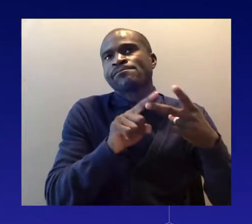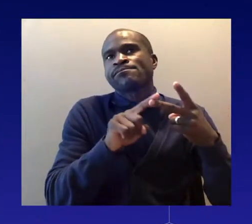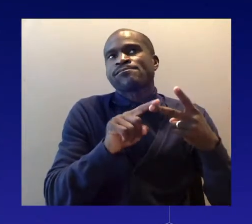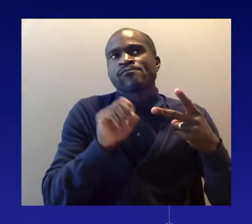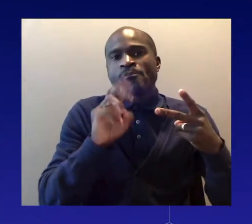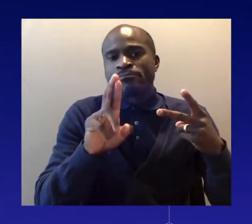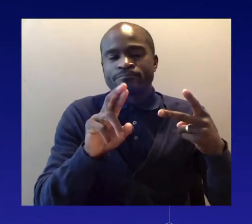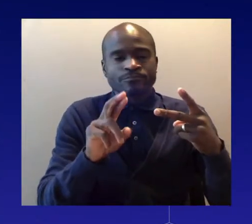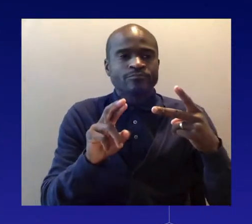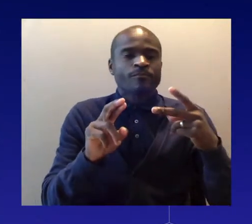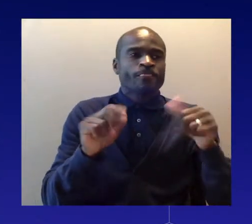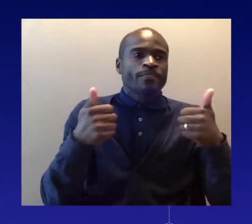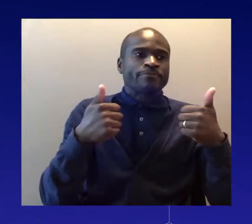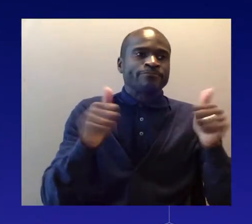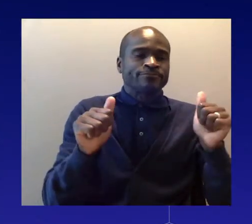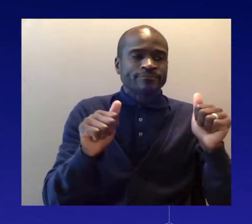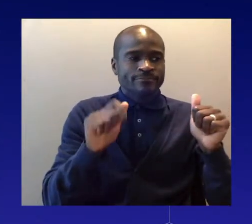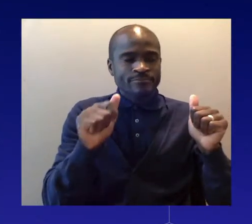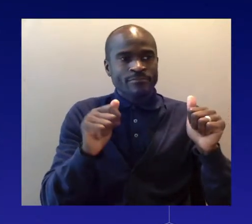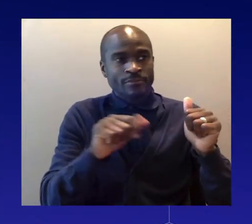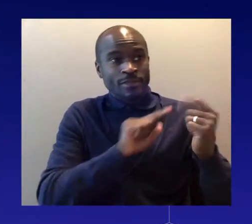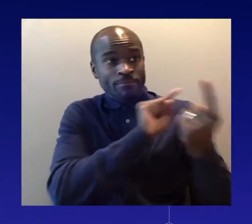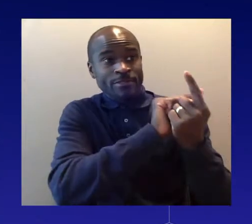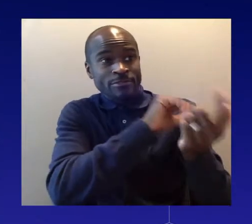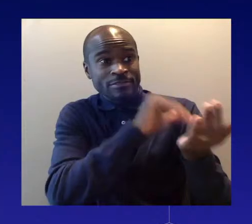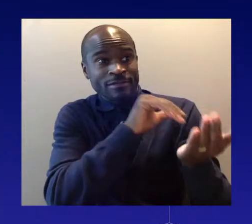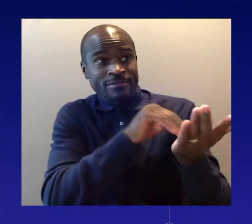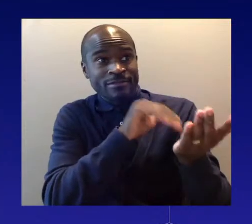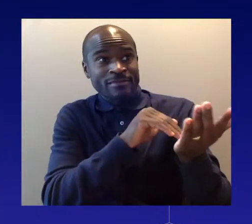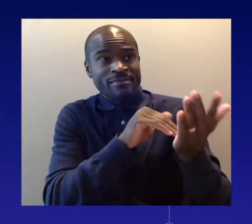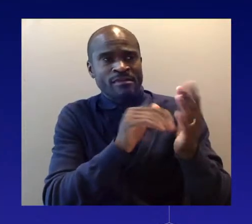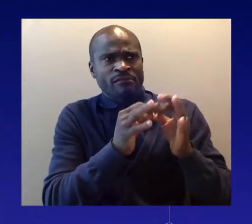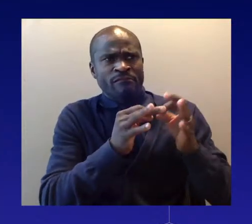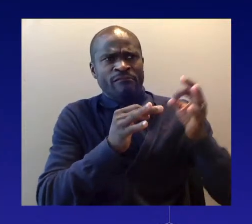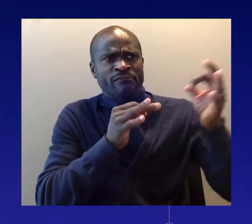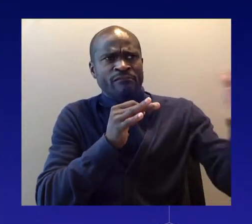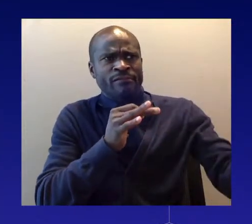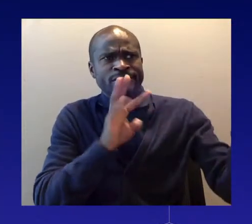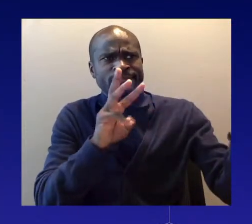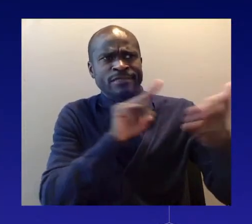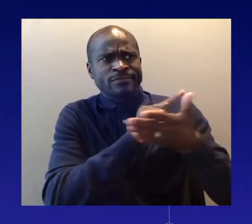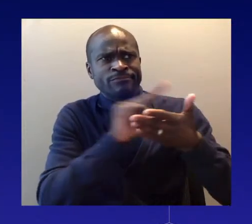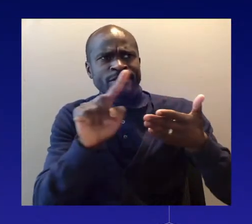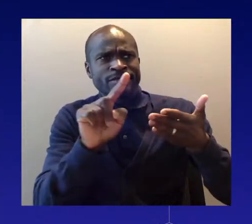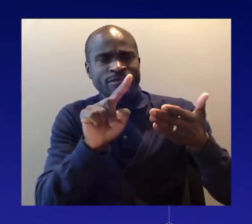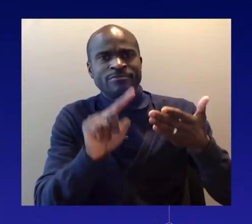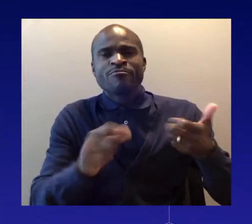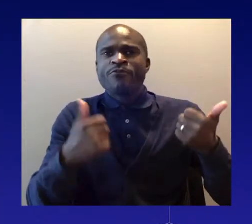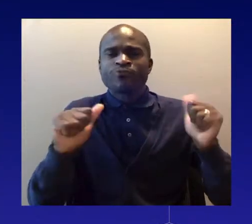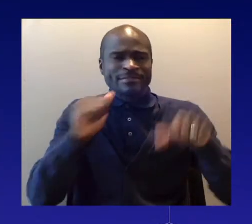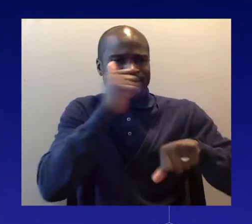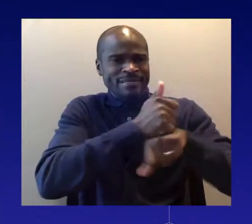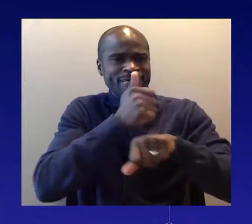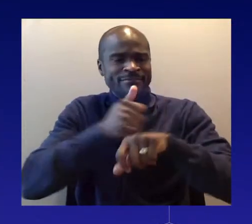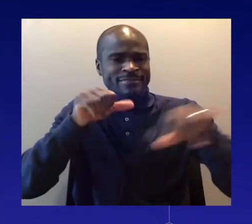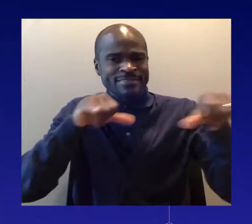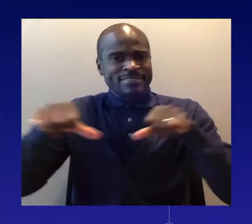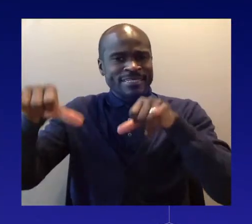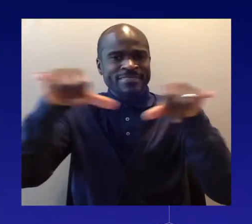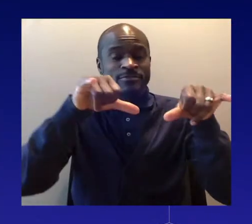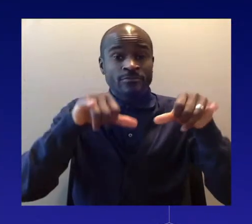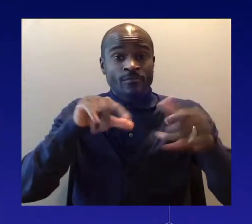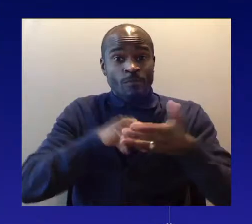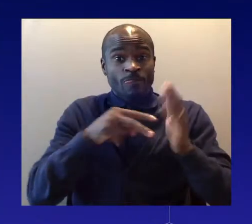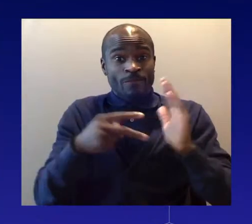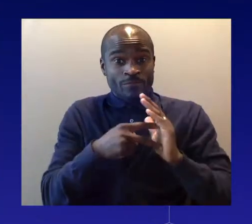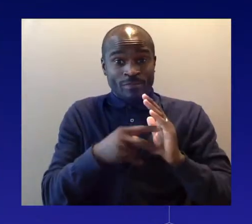now they're telling me it's 6 weeks till I can get to see someone, right? So really putting in place guardrails and standards so that it means something to